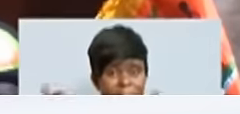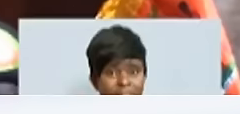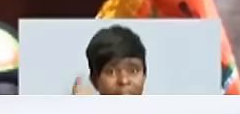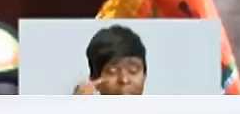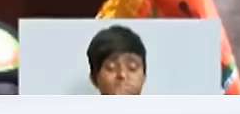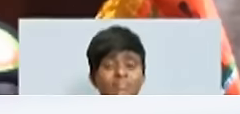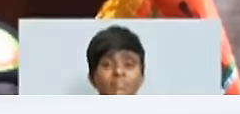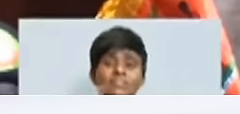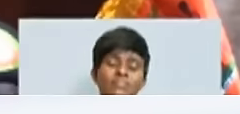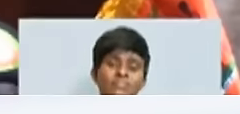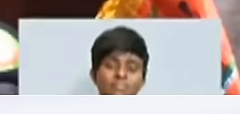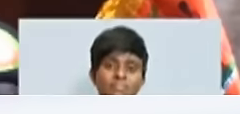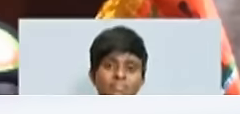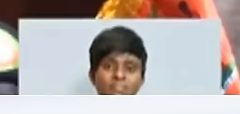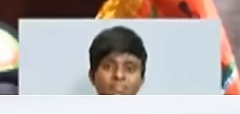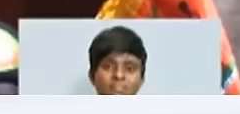garbage.